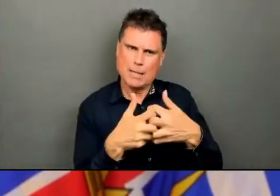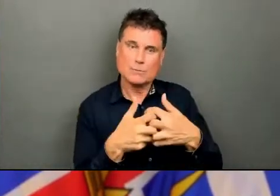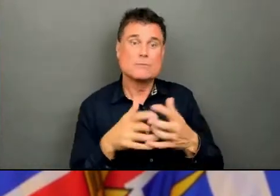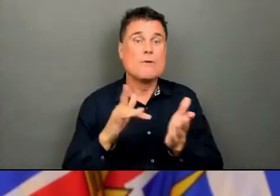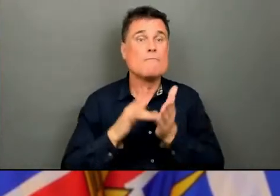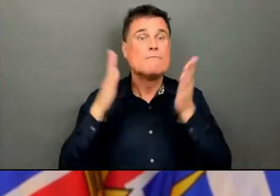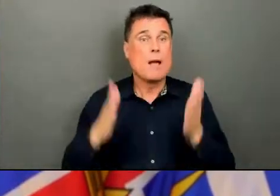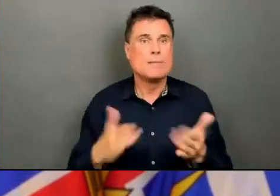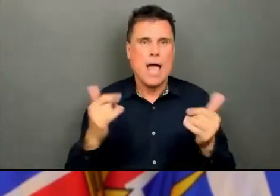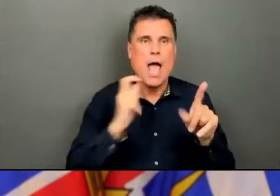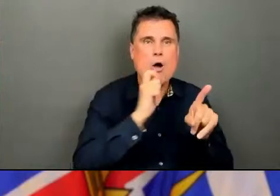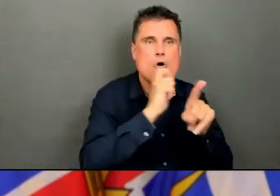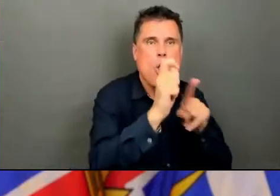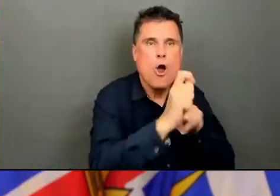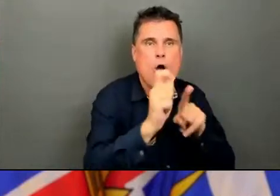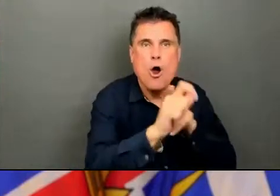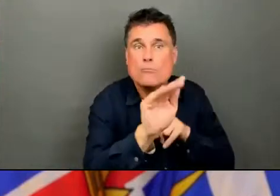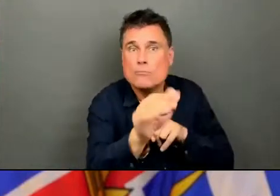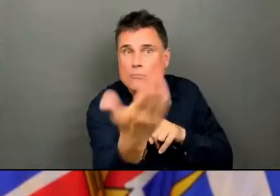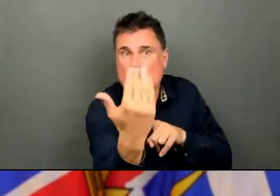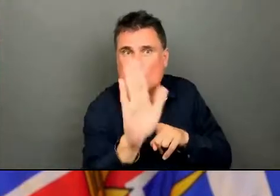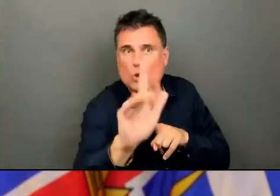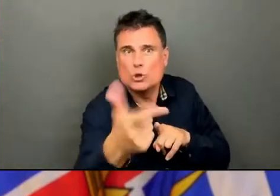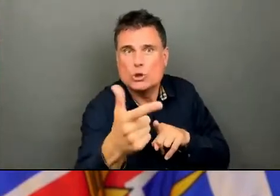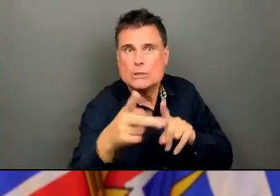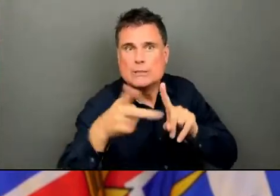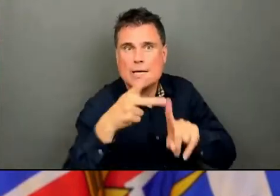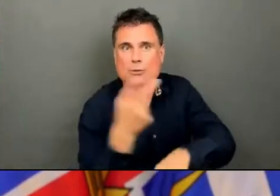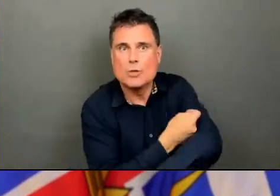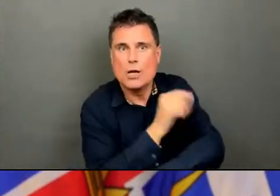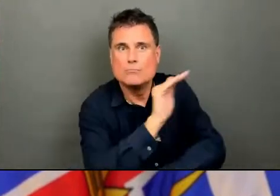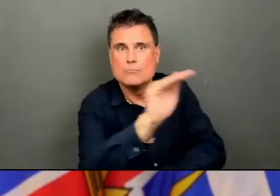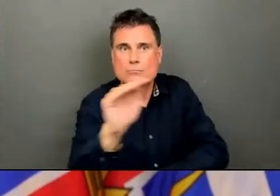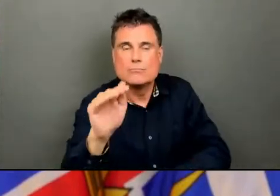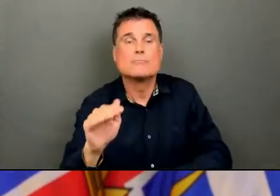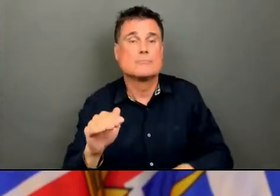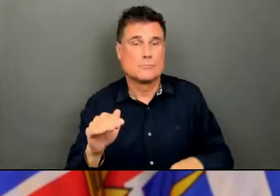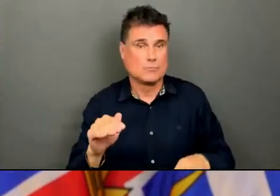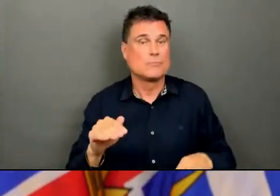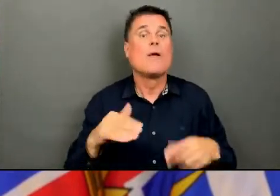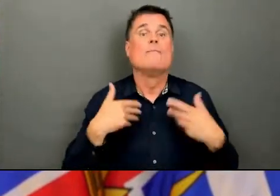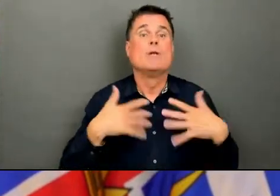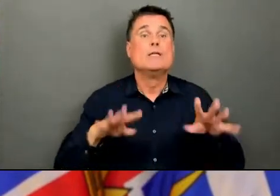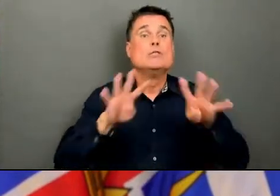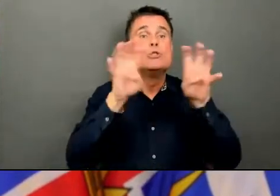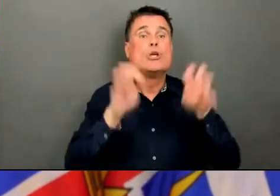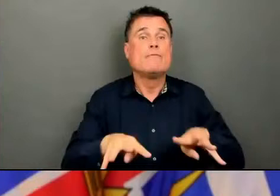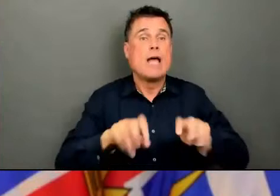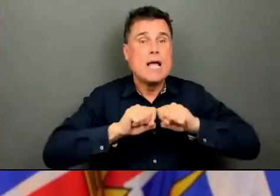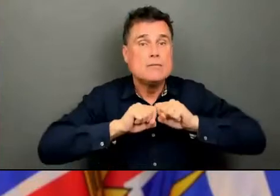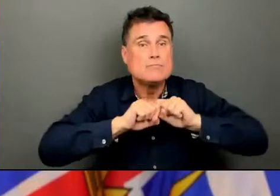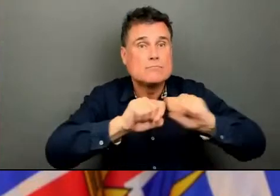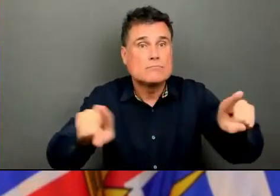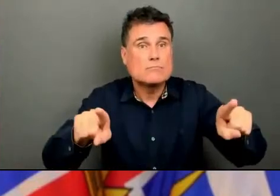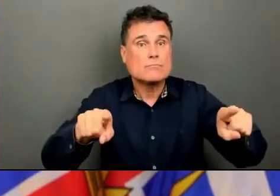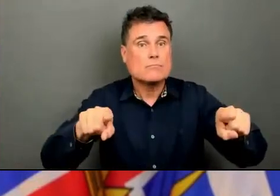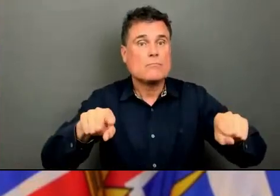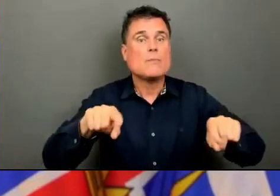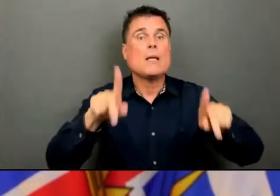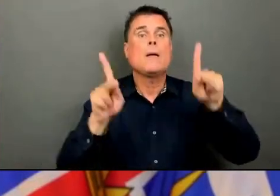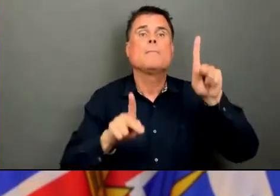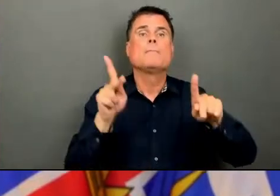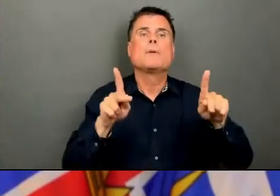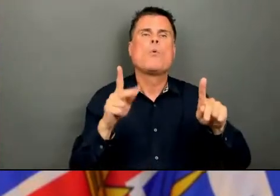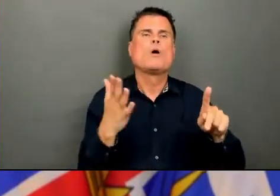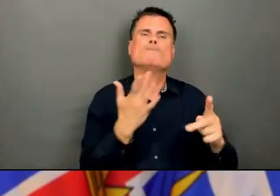around a little survey as well to better understand people's intent for receiving a second